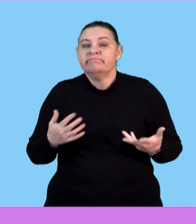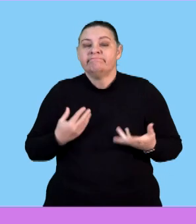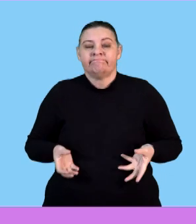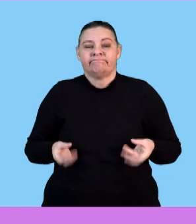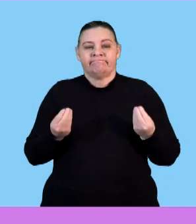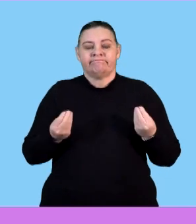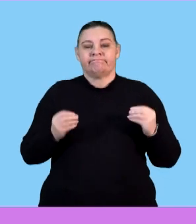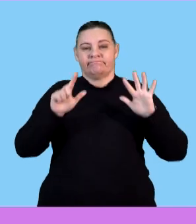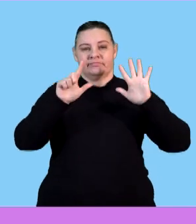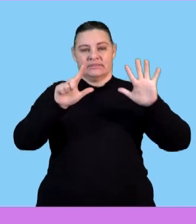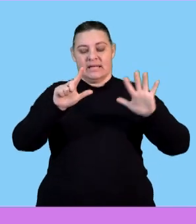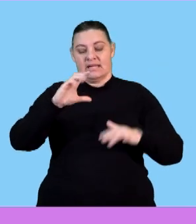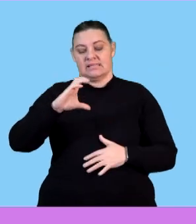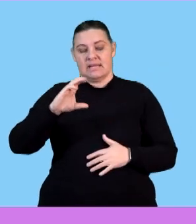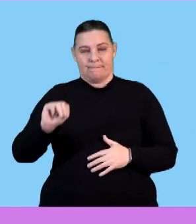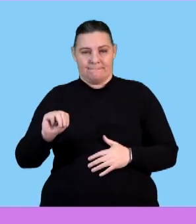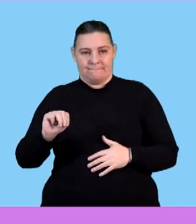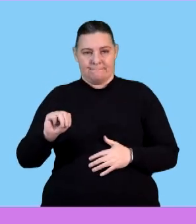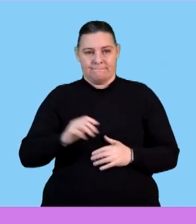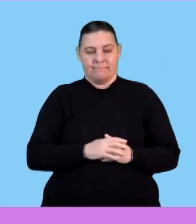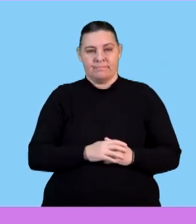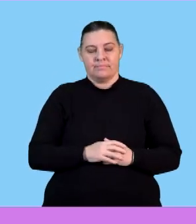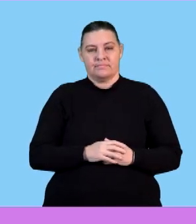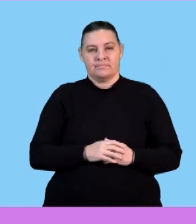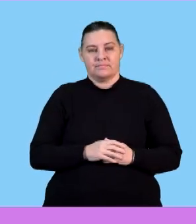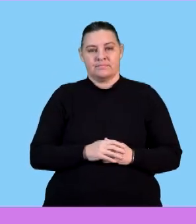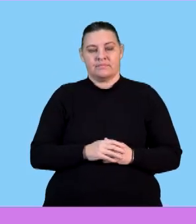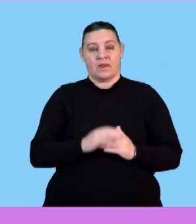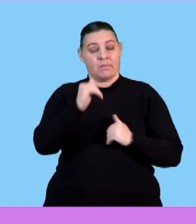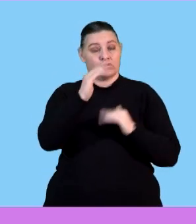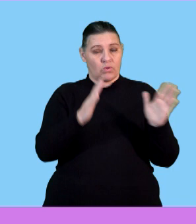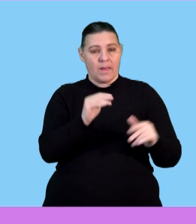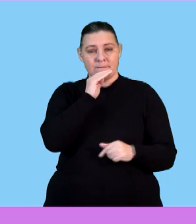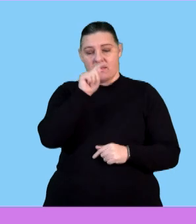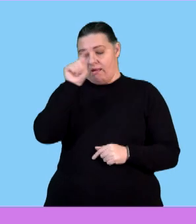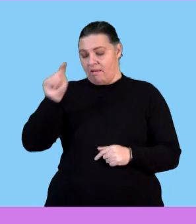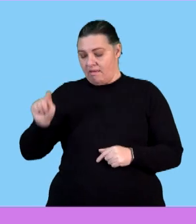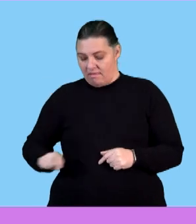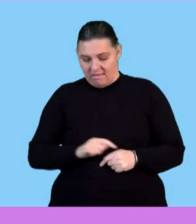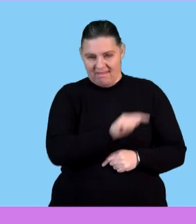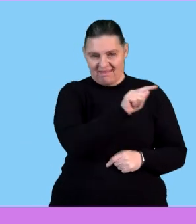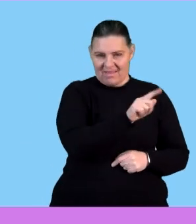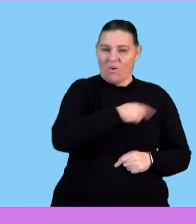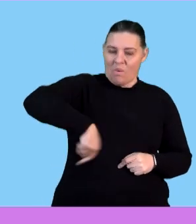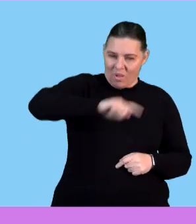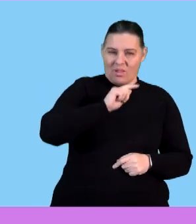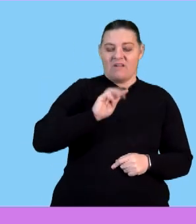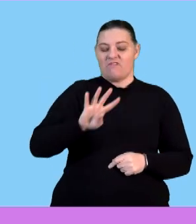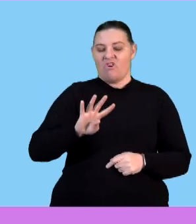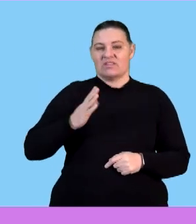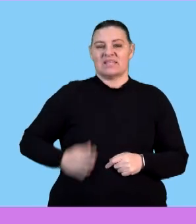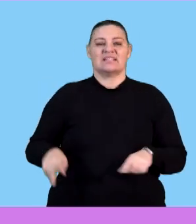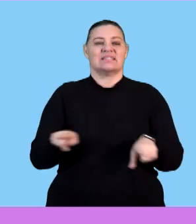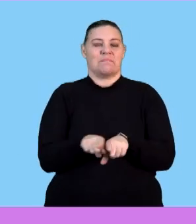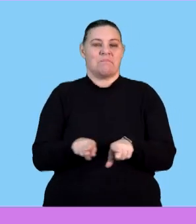got that to be 7 centimeters. Being a square, all the other sides should also be 7. And